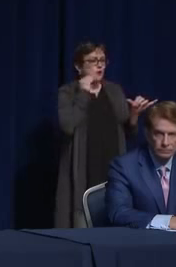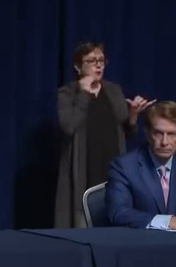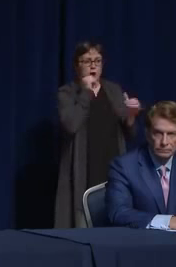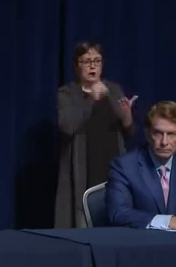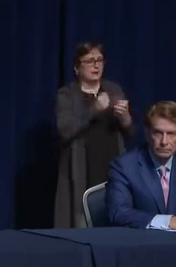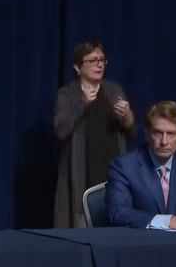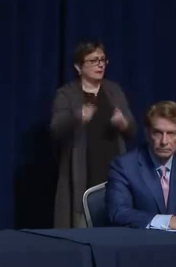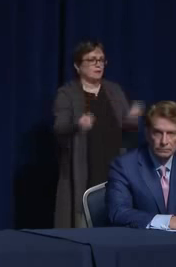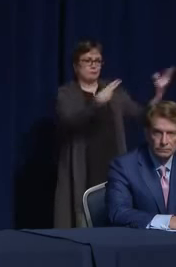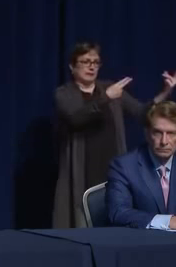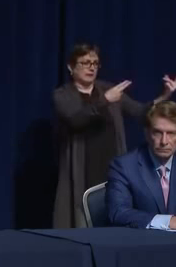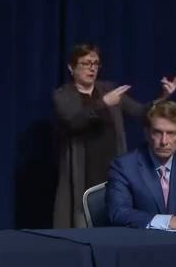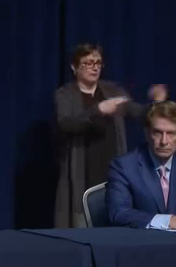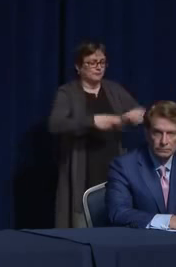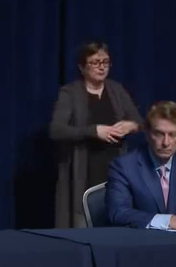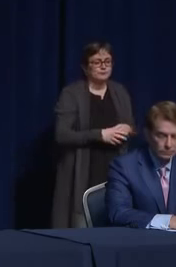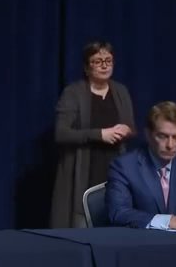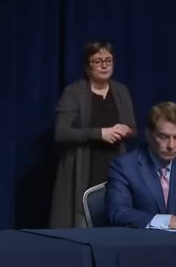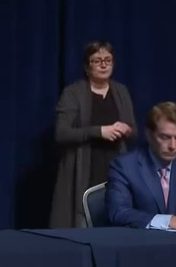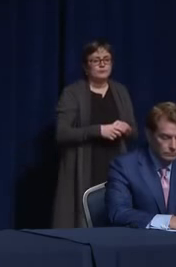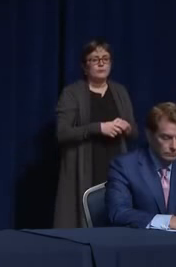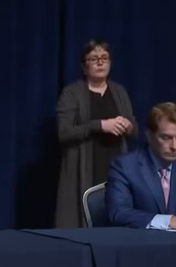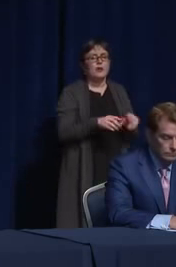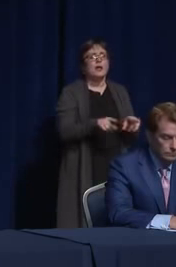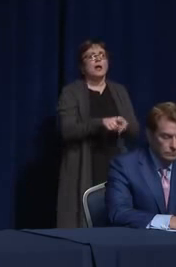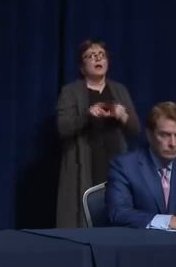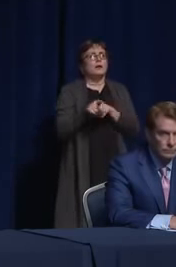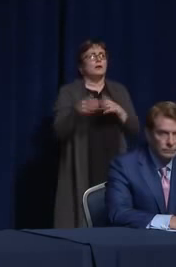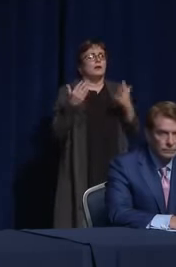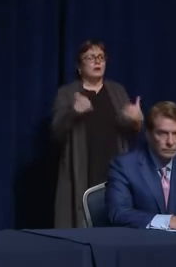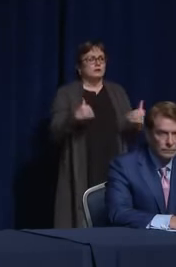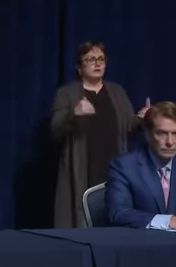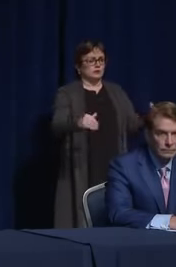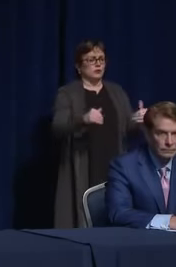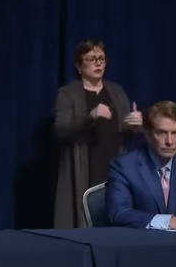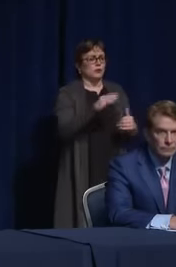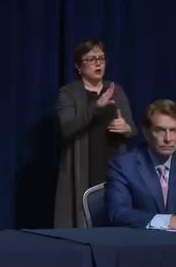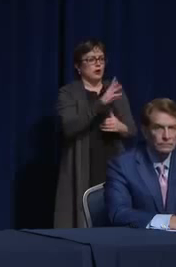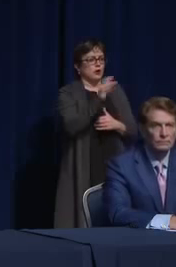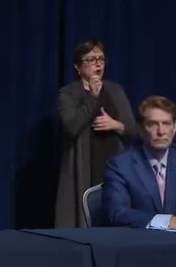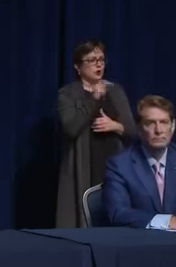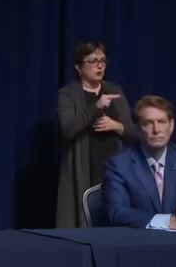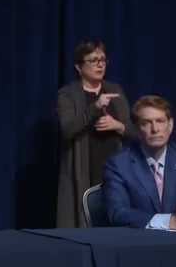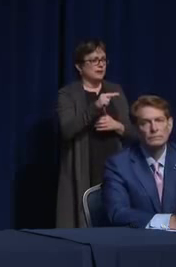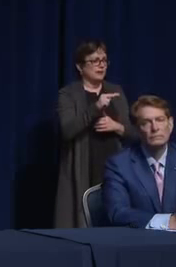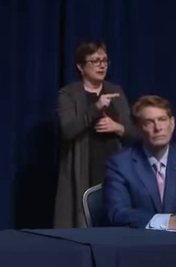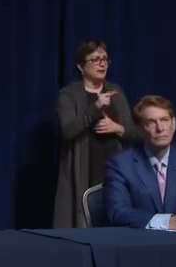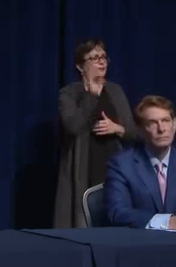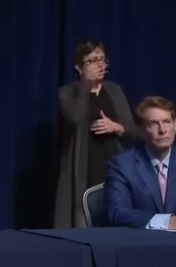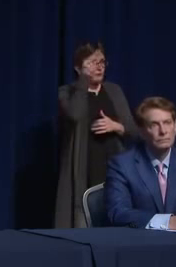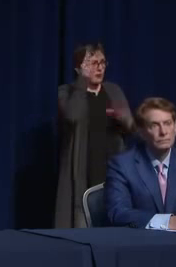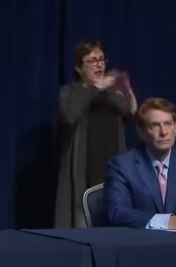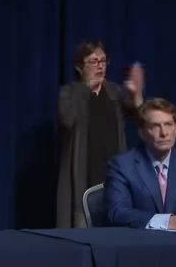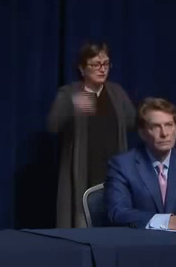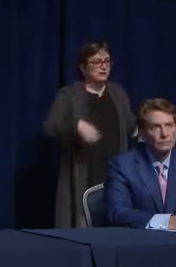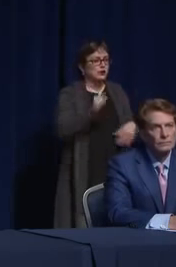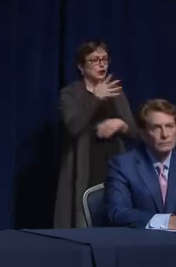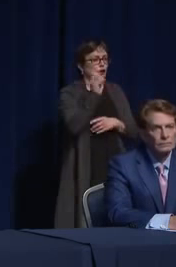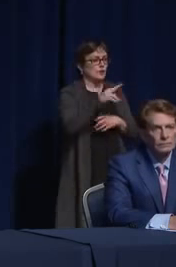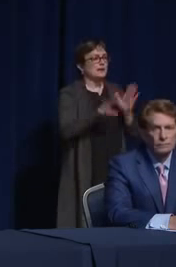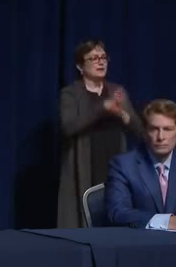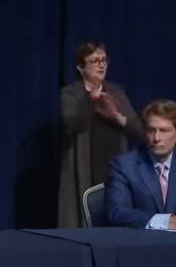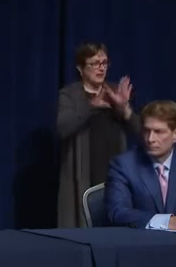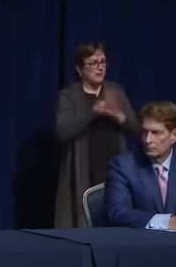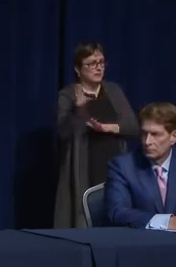Federal Department of Housing and Urban Development that it is suspending all evictions and foreclosures on HUD-backed